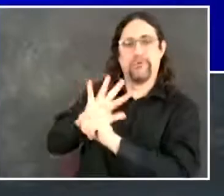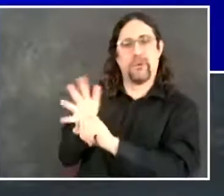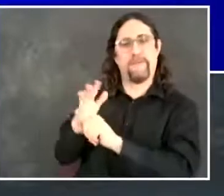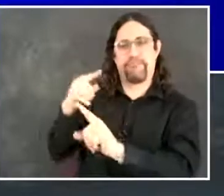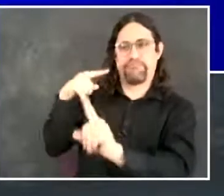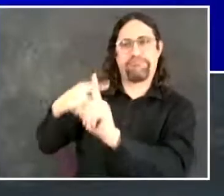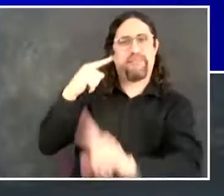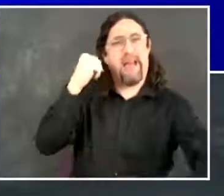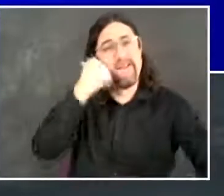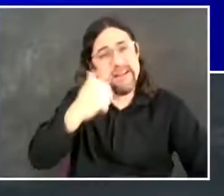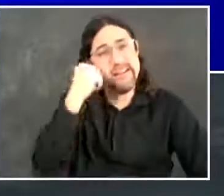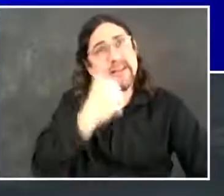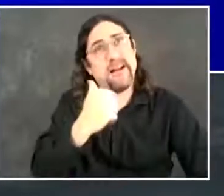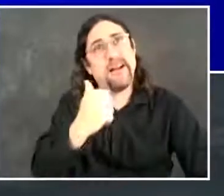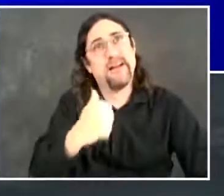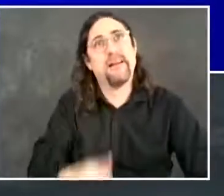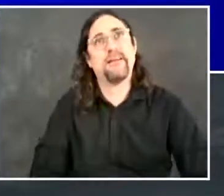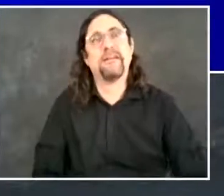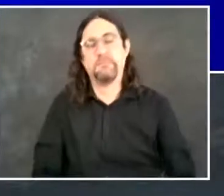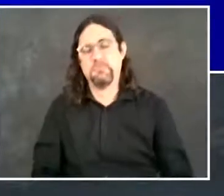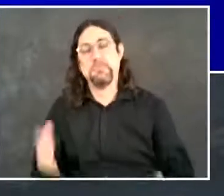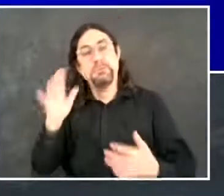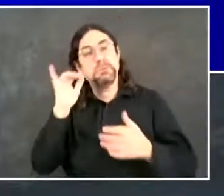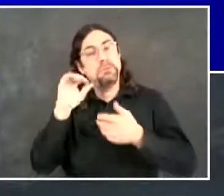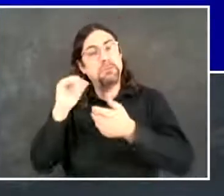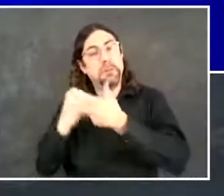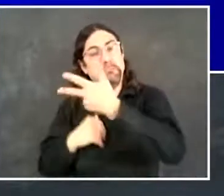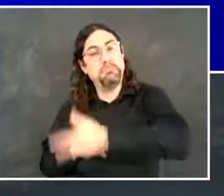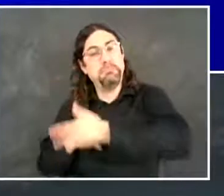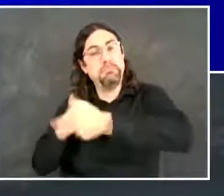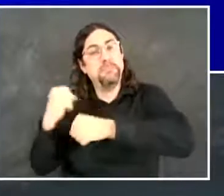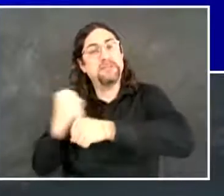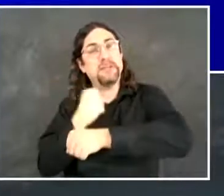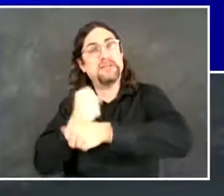Well, it tells us a lot of New Yorkers are still fighting for their lives.